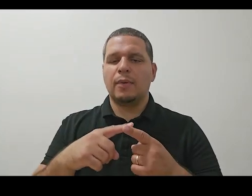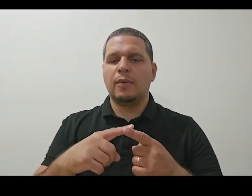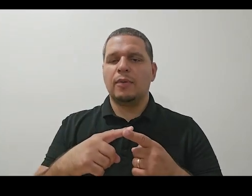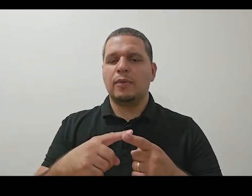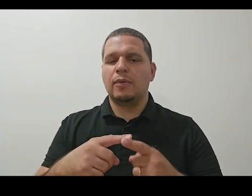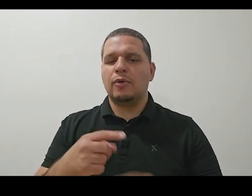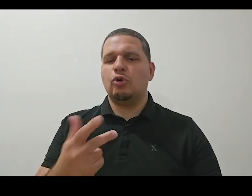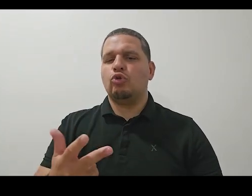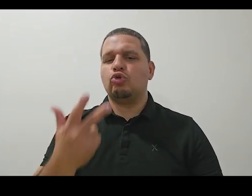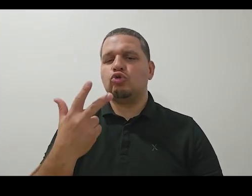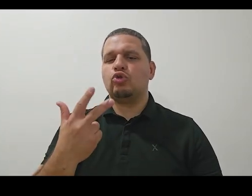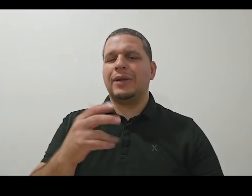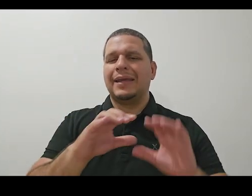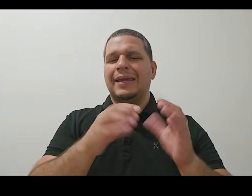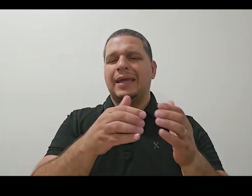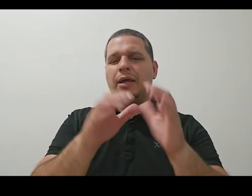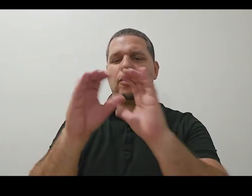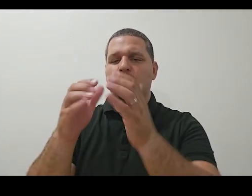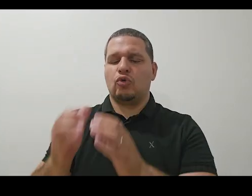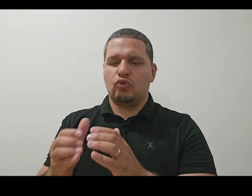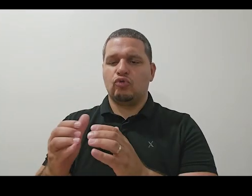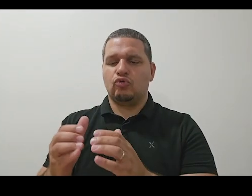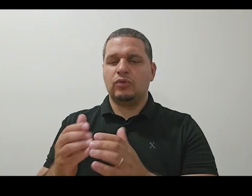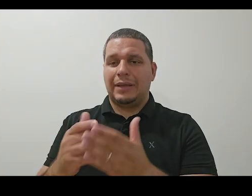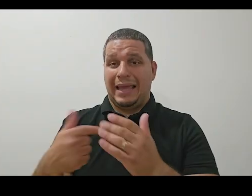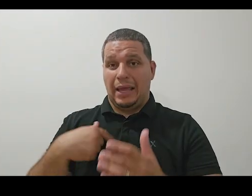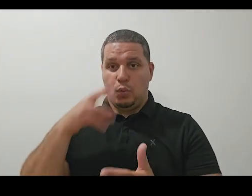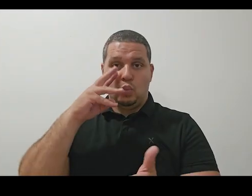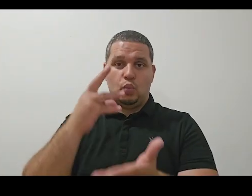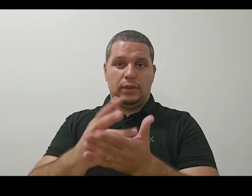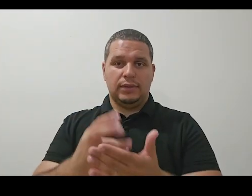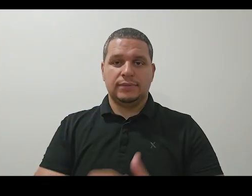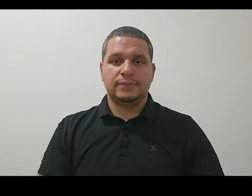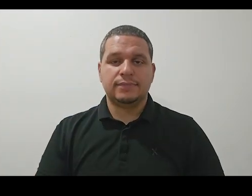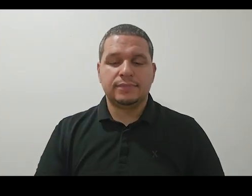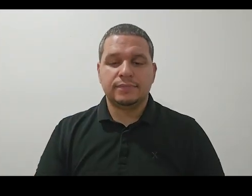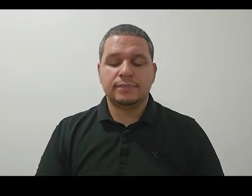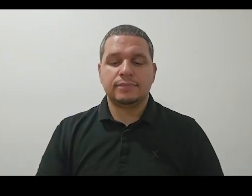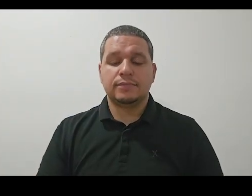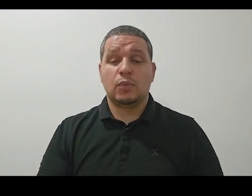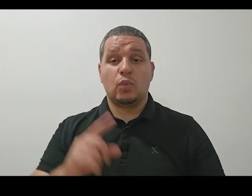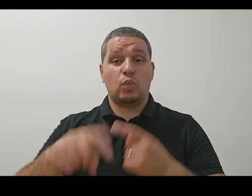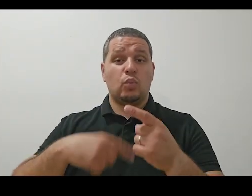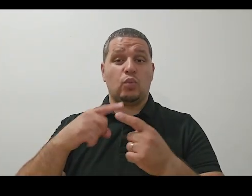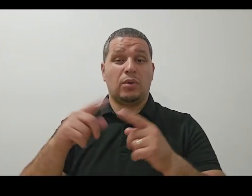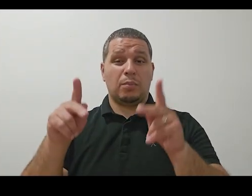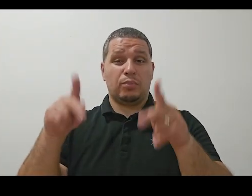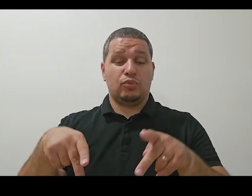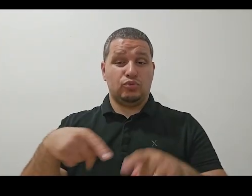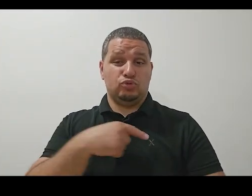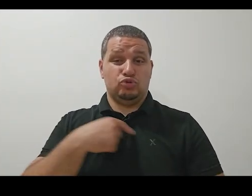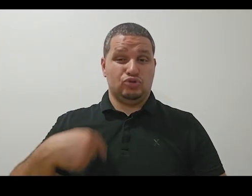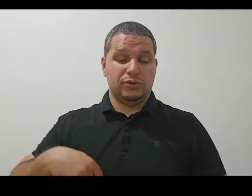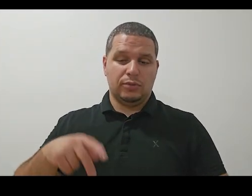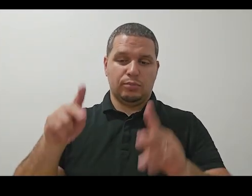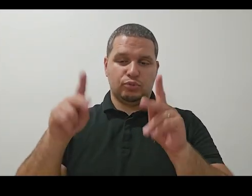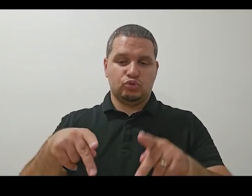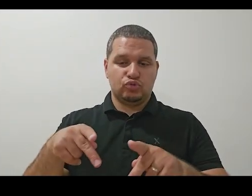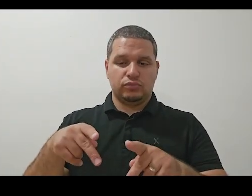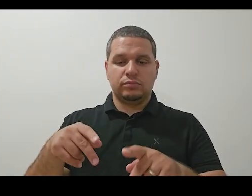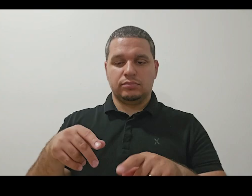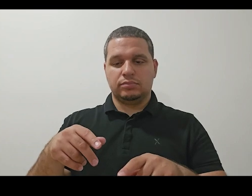three different rough categories of things I witnessed. I like when a Chinese